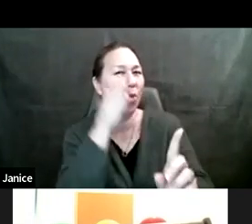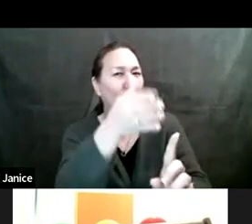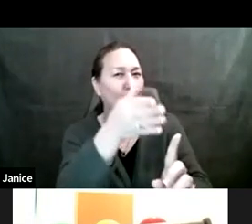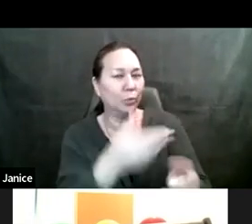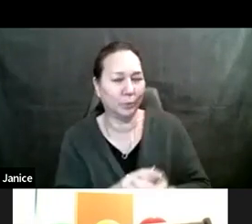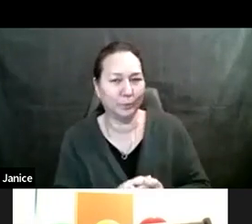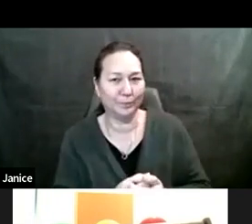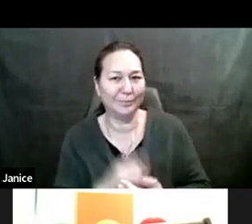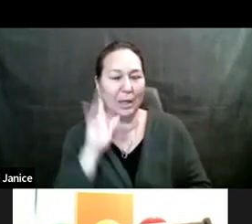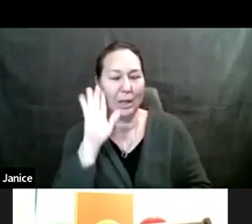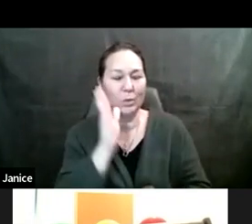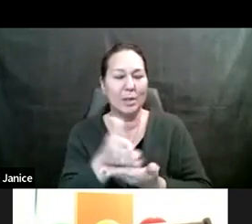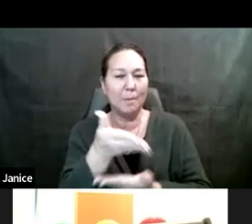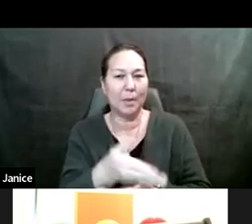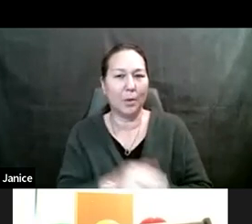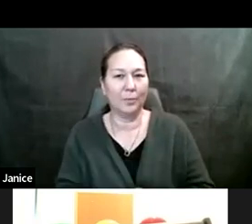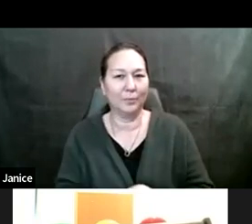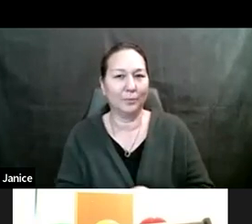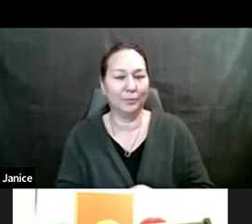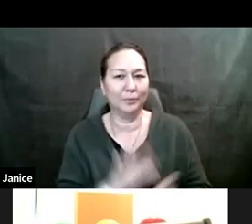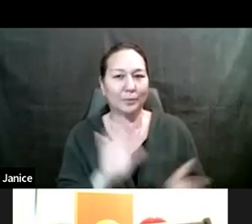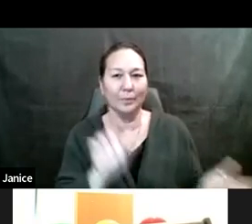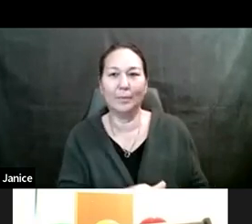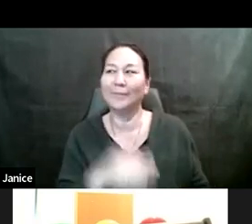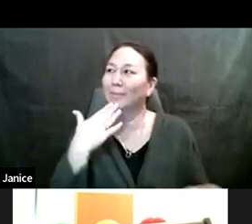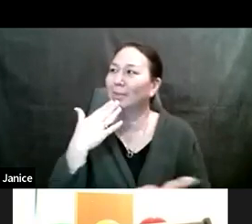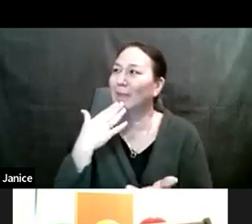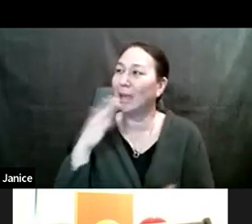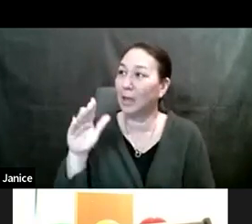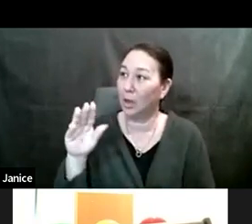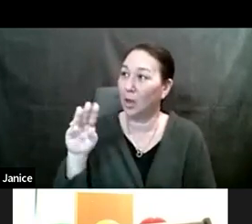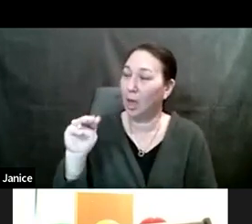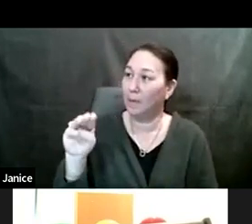thank you Miss Polanco Garcia